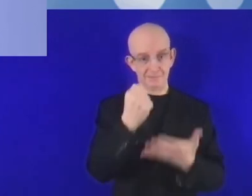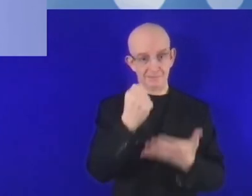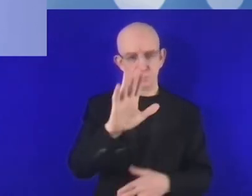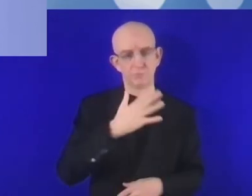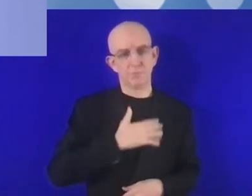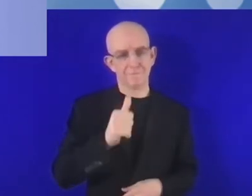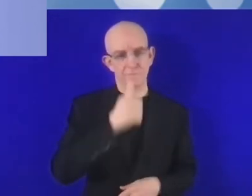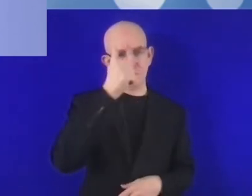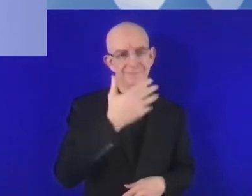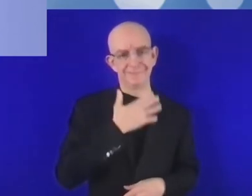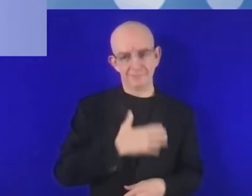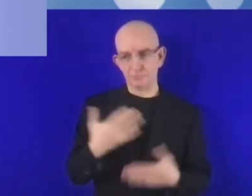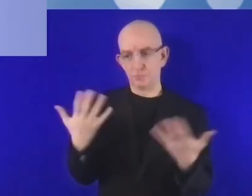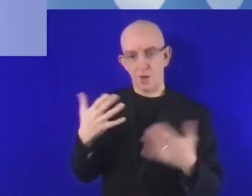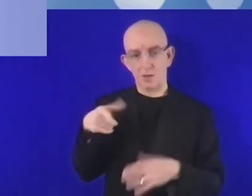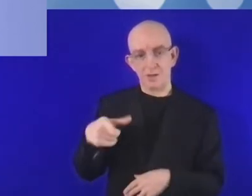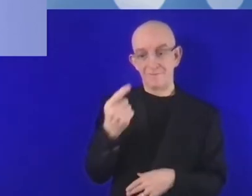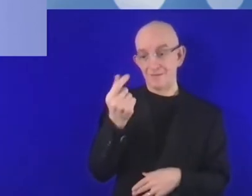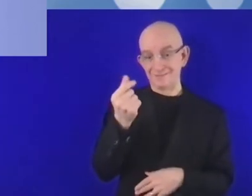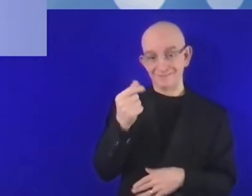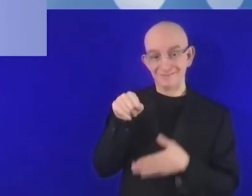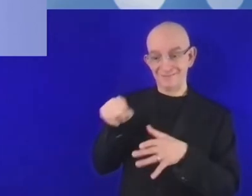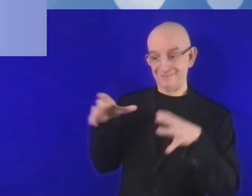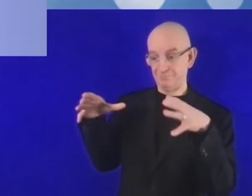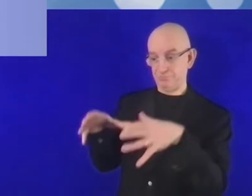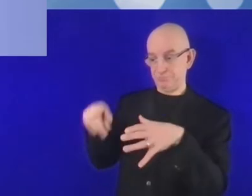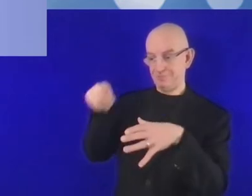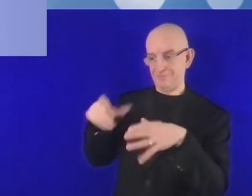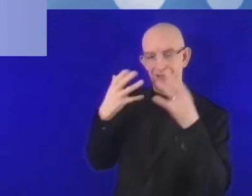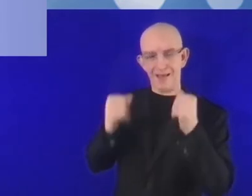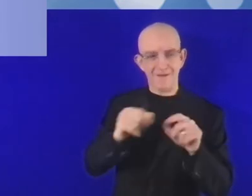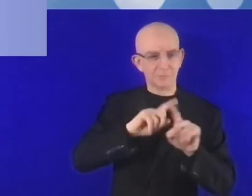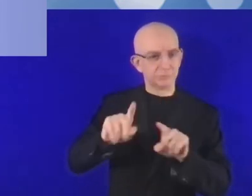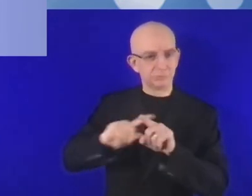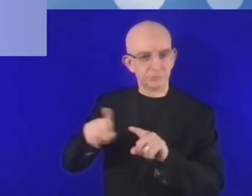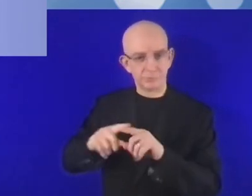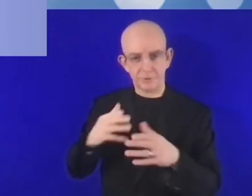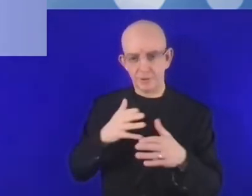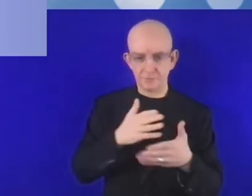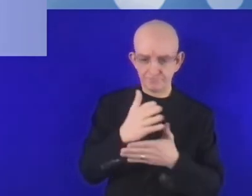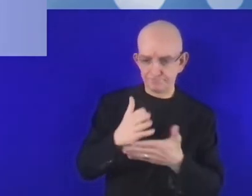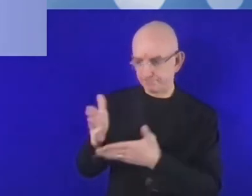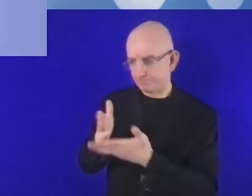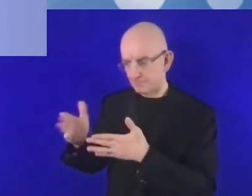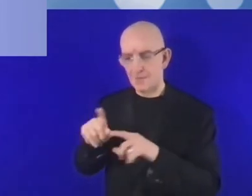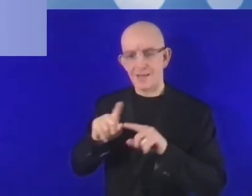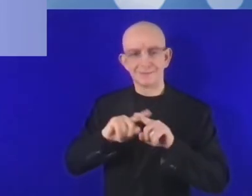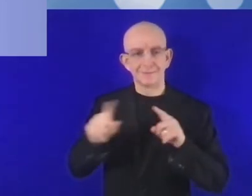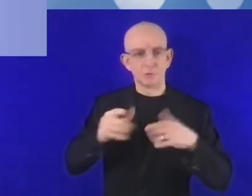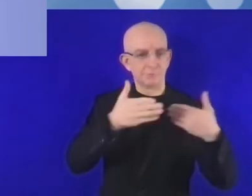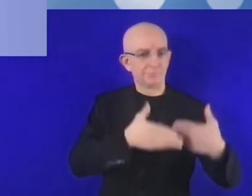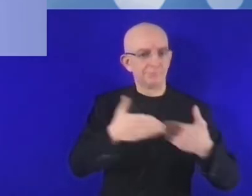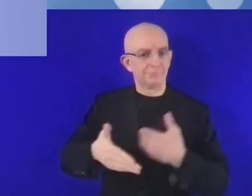different stage of development of the enterprises needed at early stage different type of